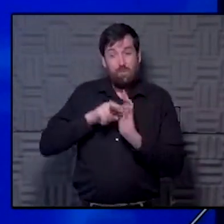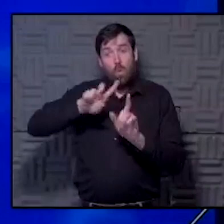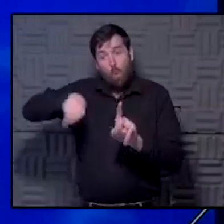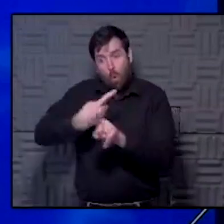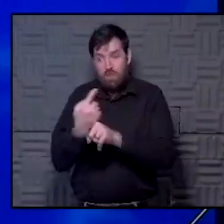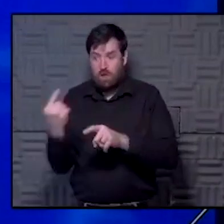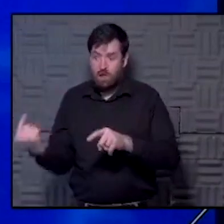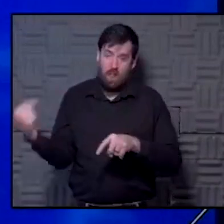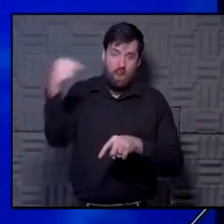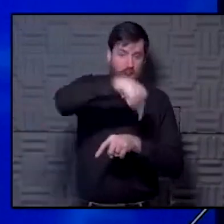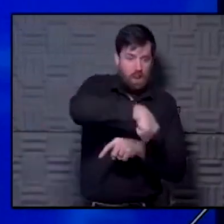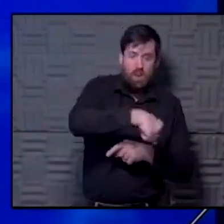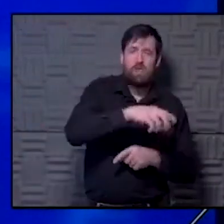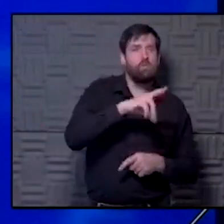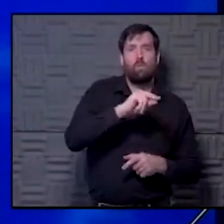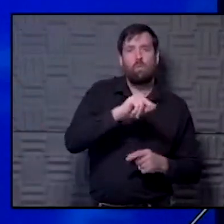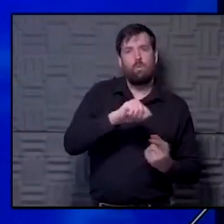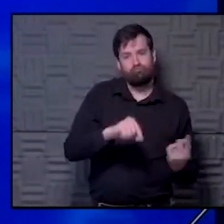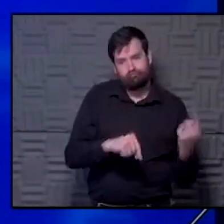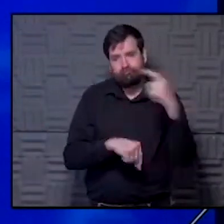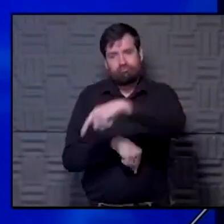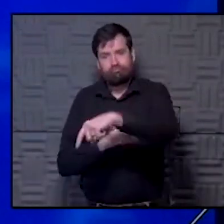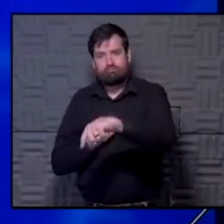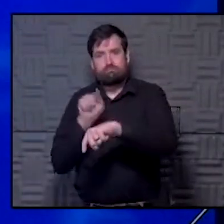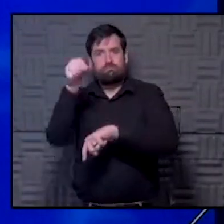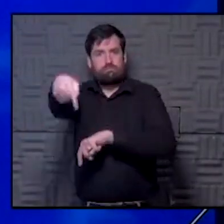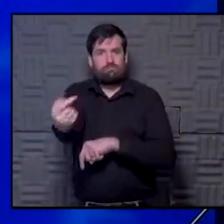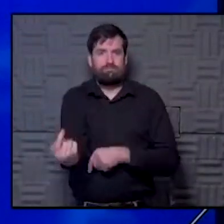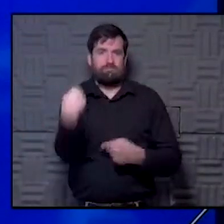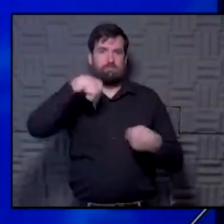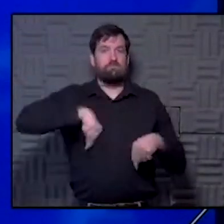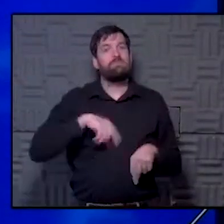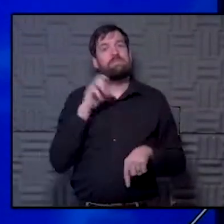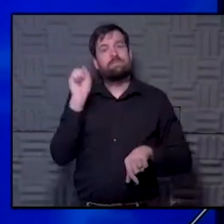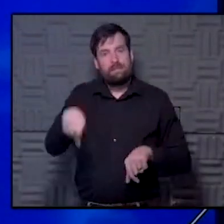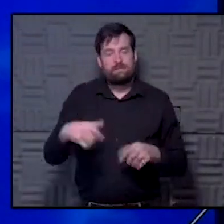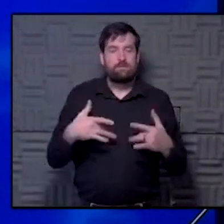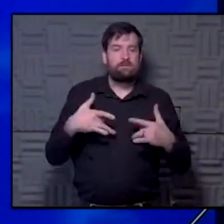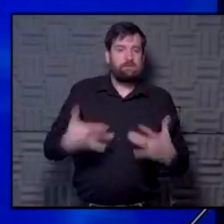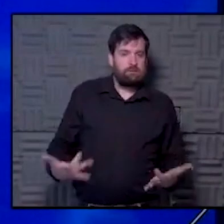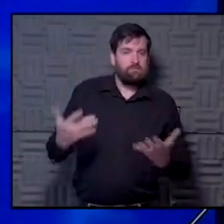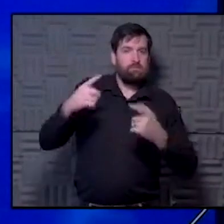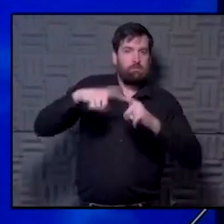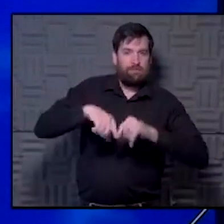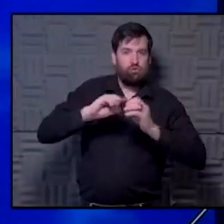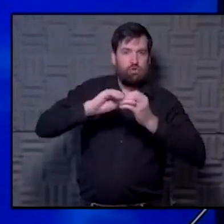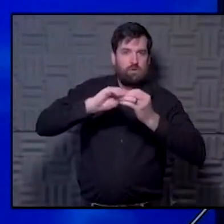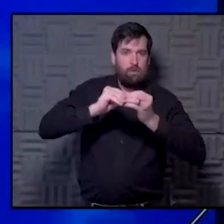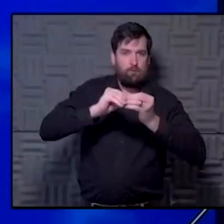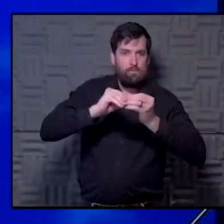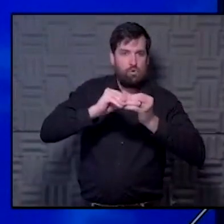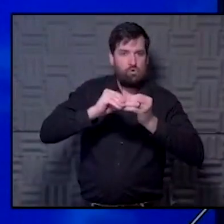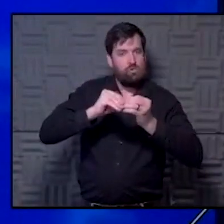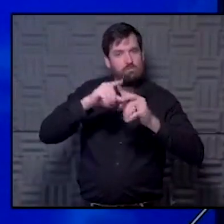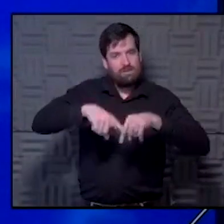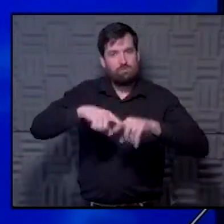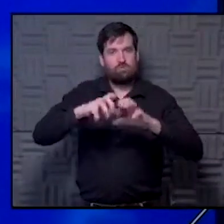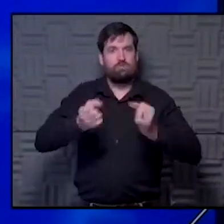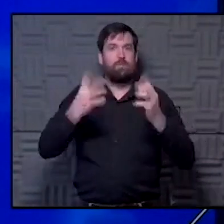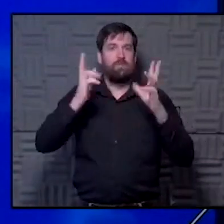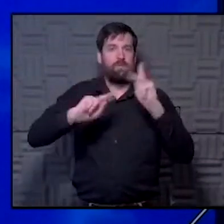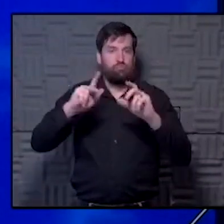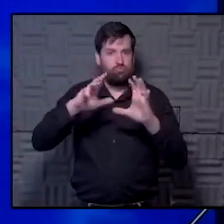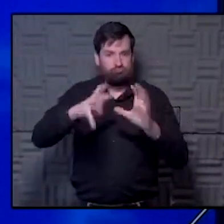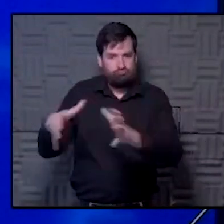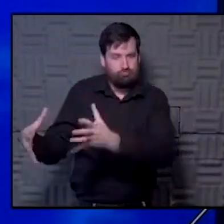bidirectional. Yes, doses in general are allocated in number by population to